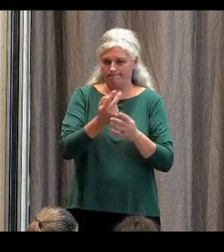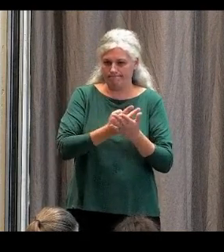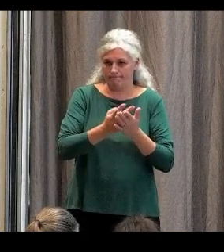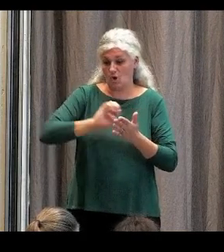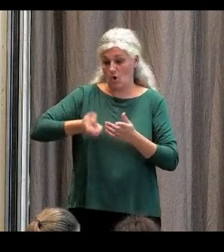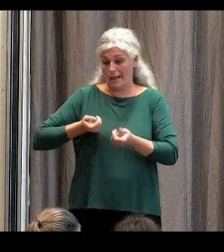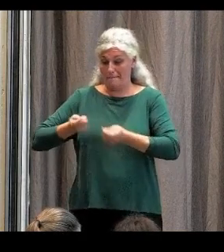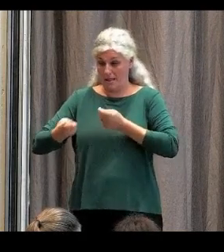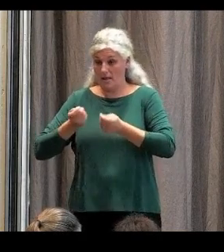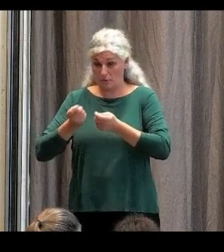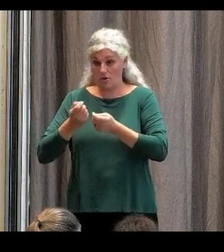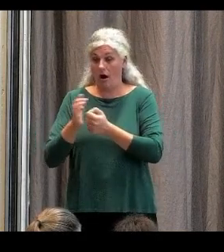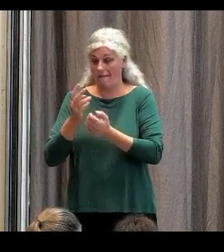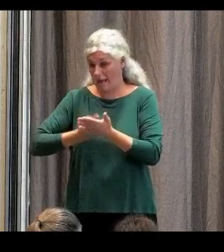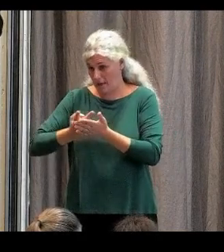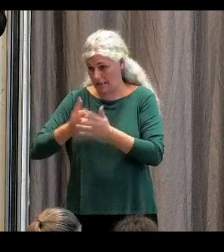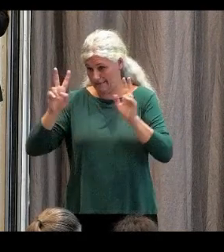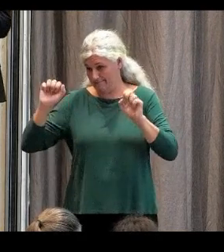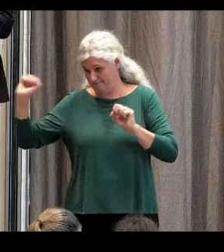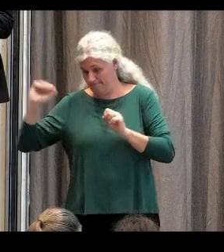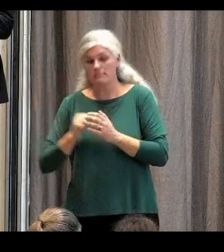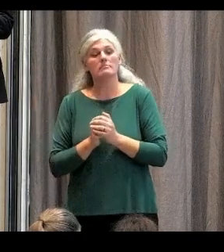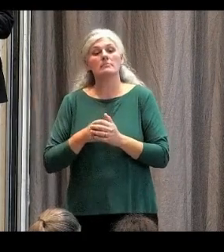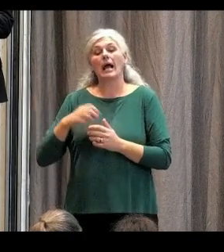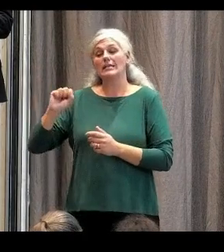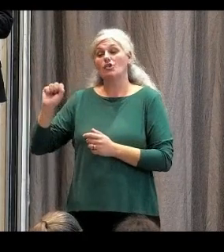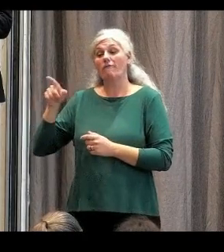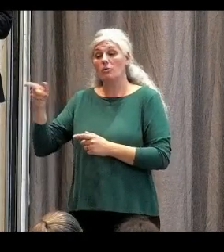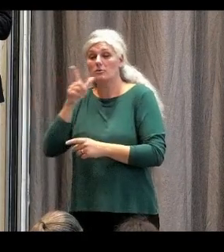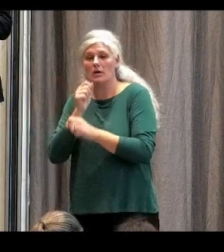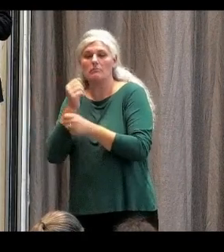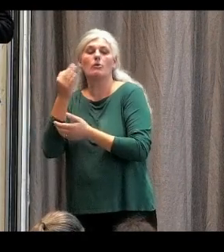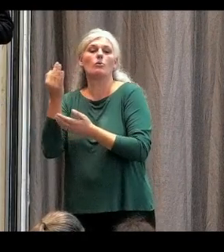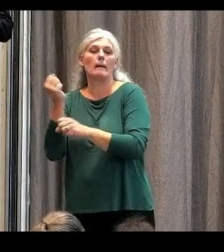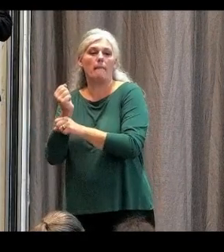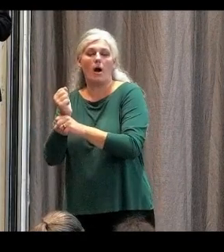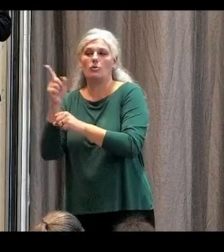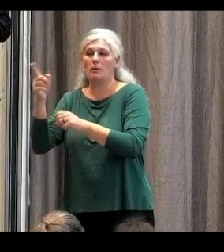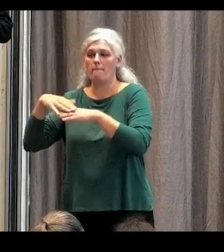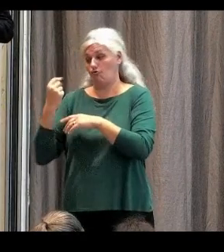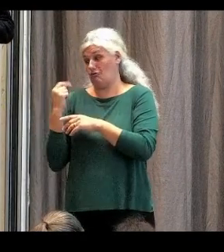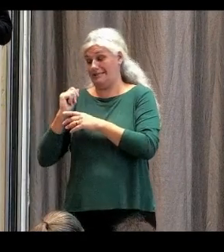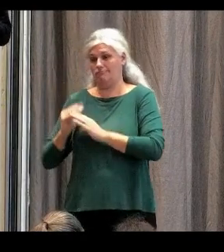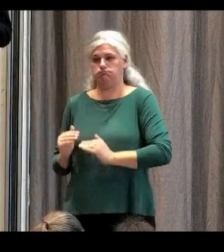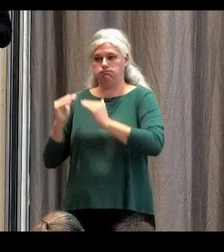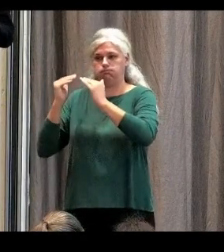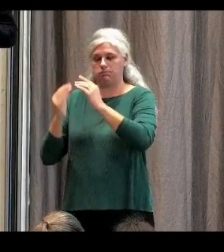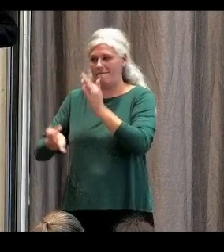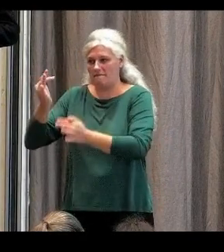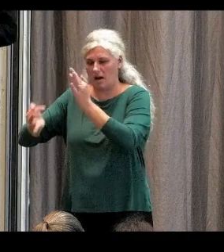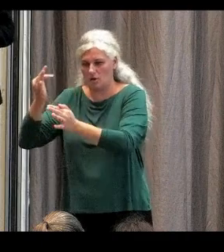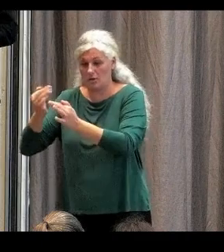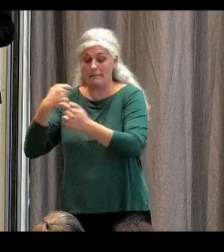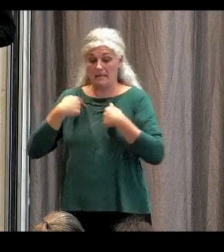early management of epilepsy, and then Sophie's going to say something about more recent advances, and I think more of a